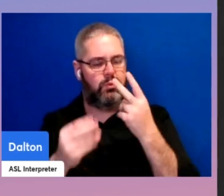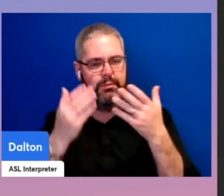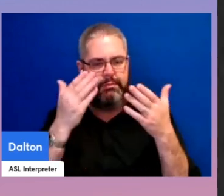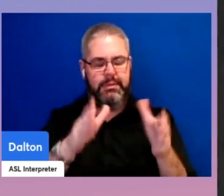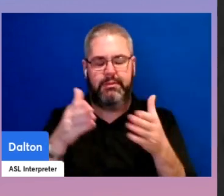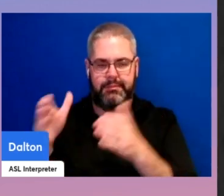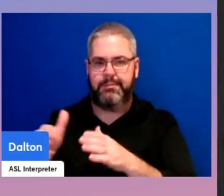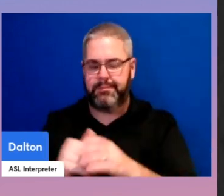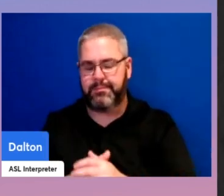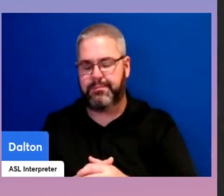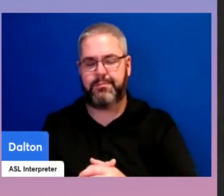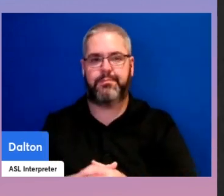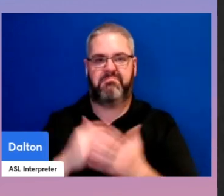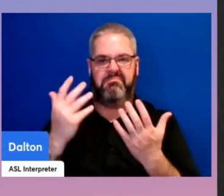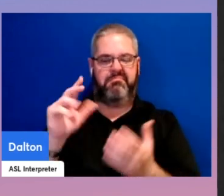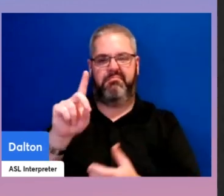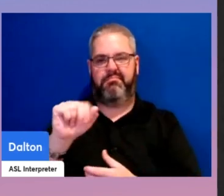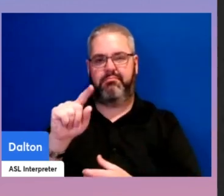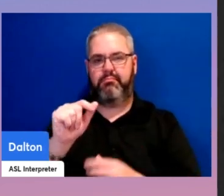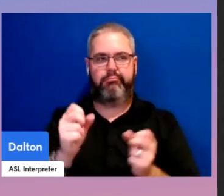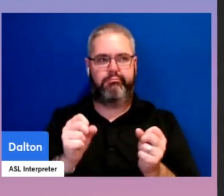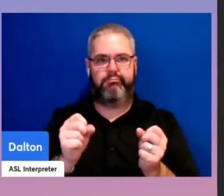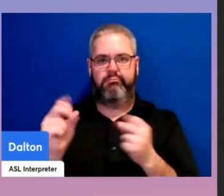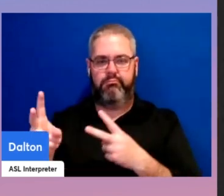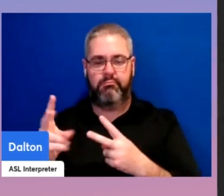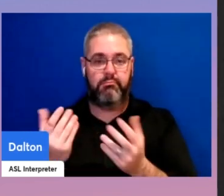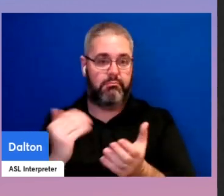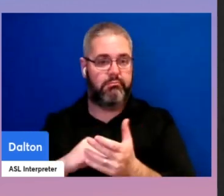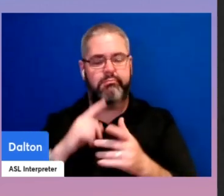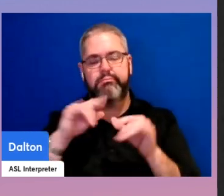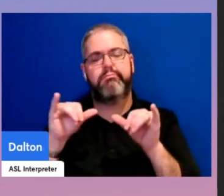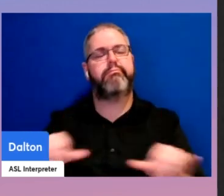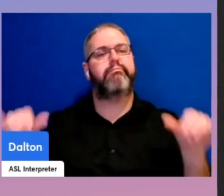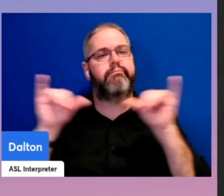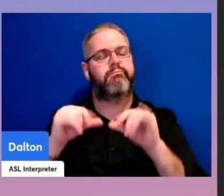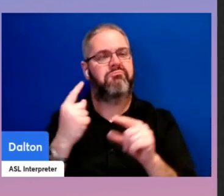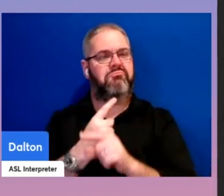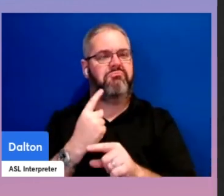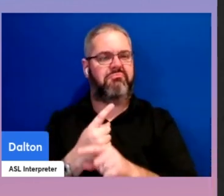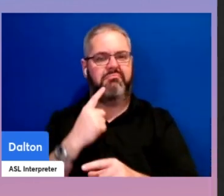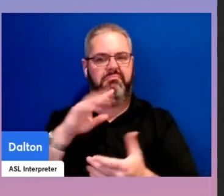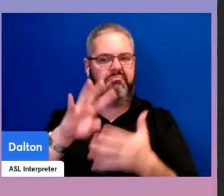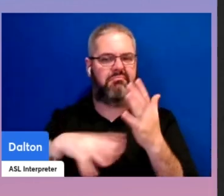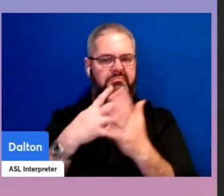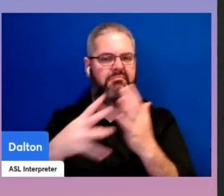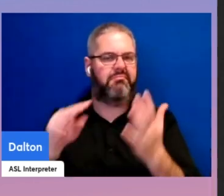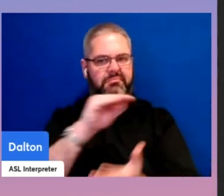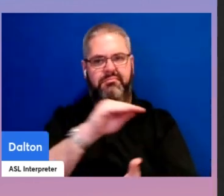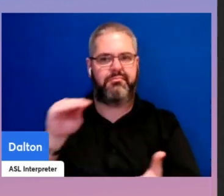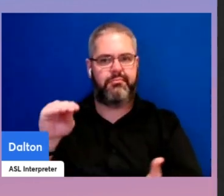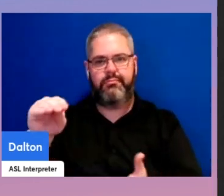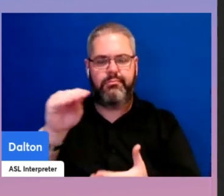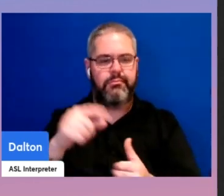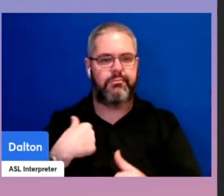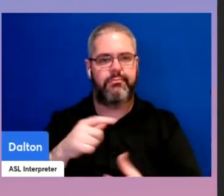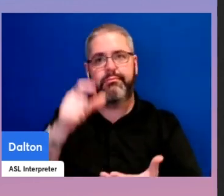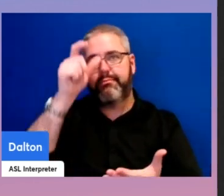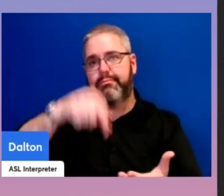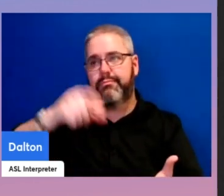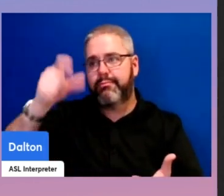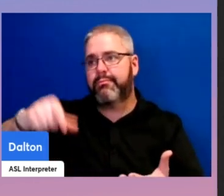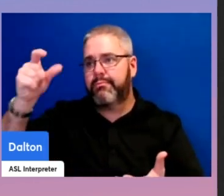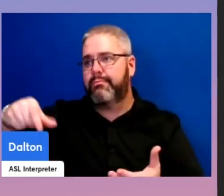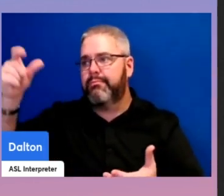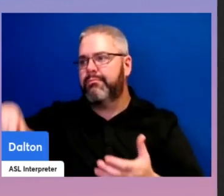one is insert data. Now, this again is very standard. We just pass in a table. We're going to pass in the series of columns of how we want to submit this